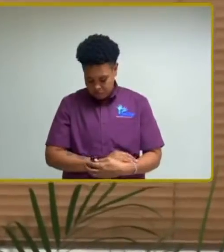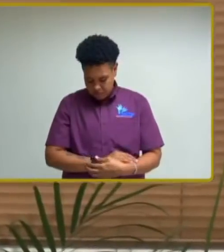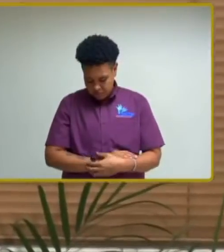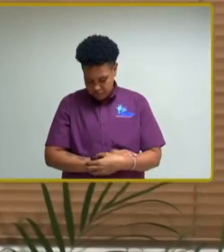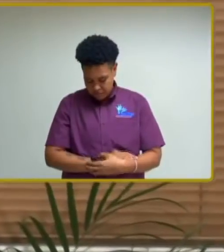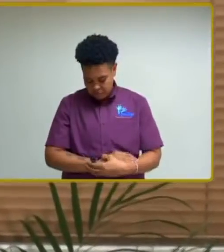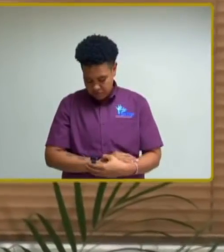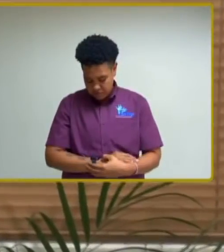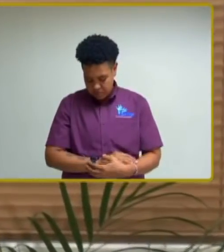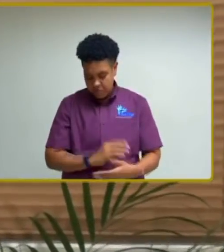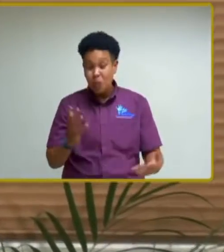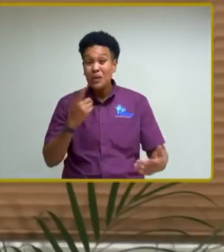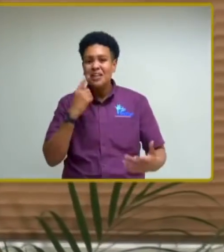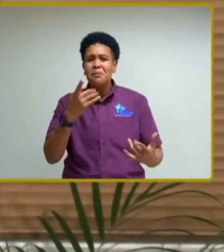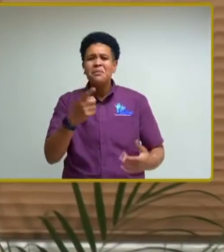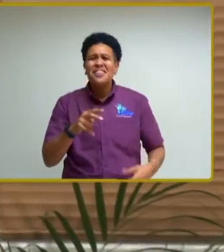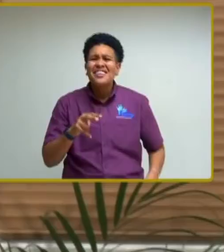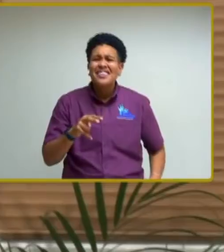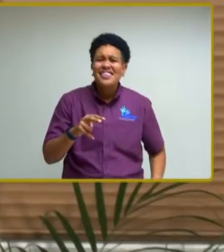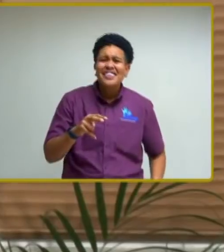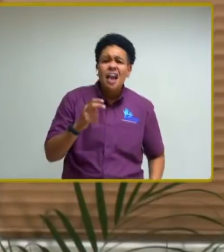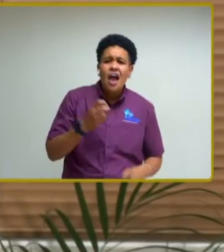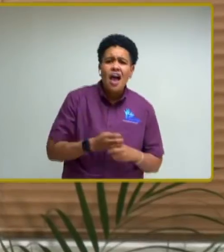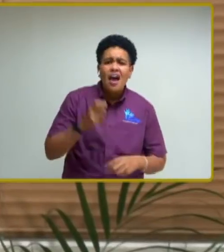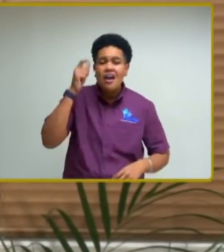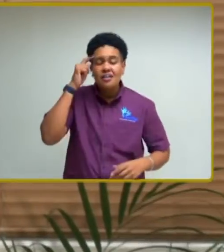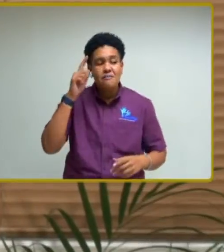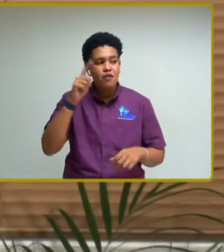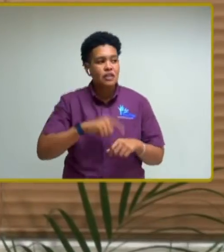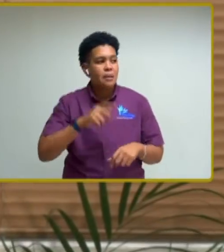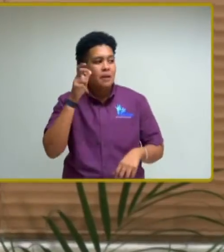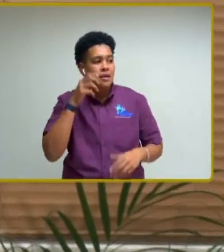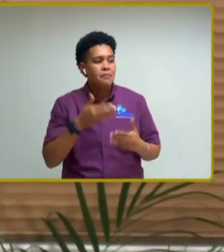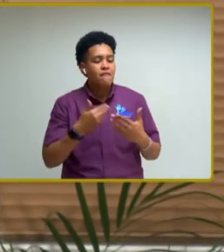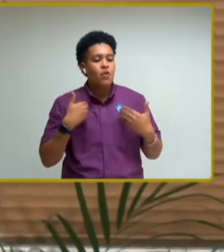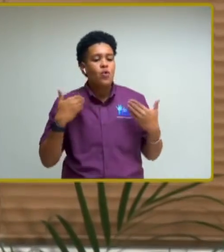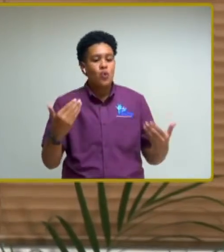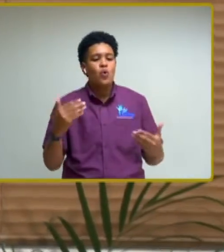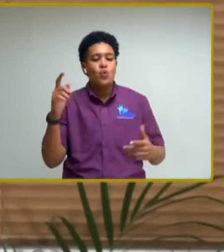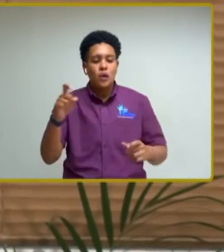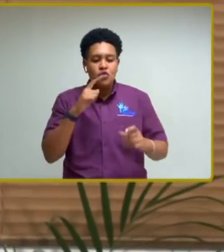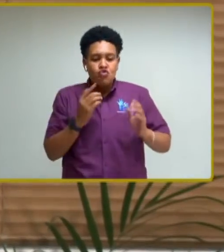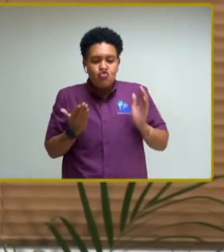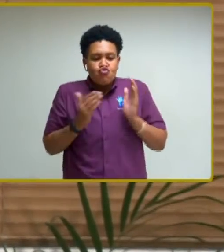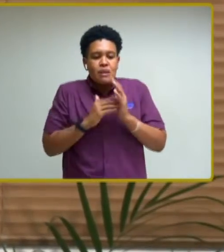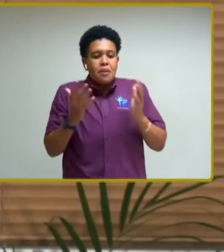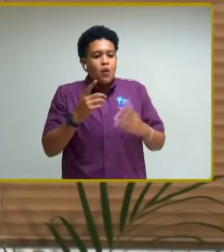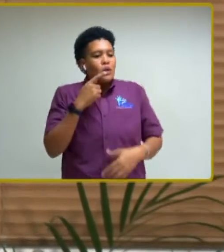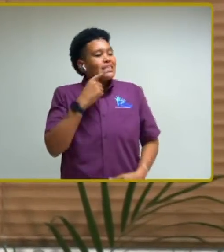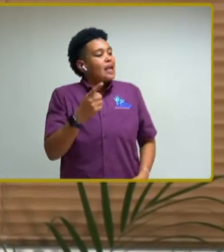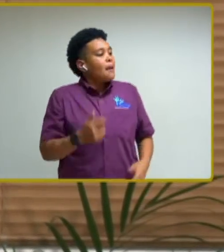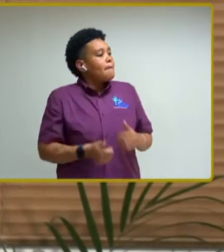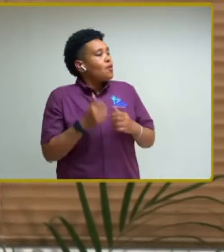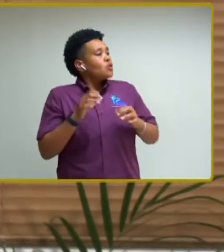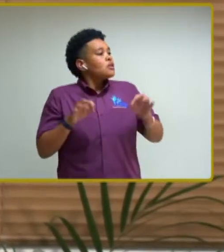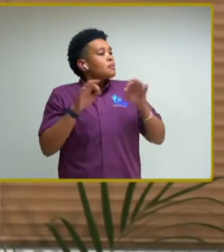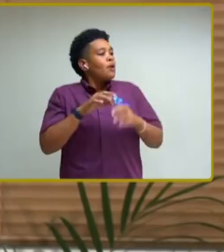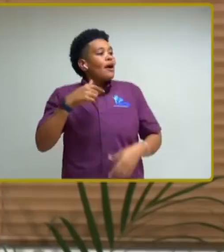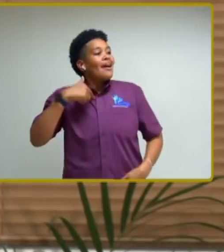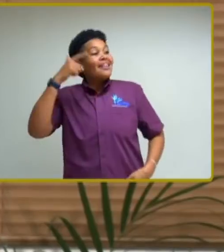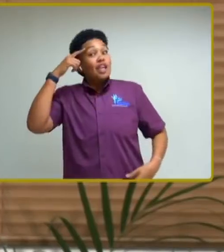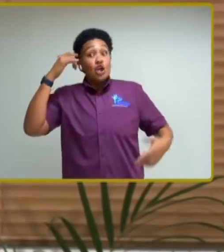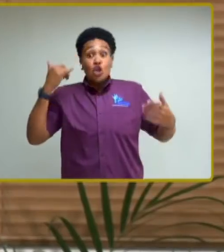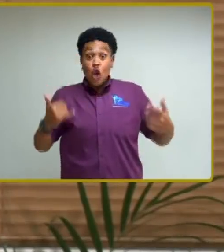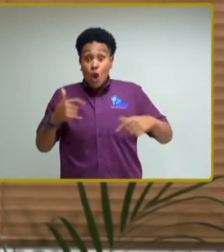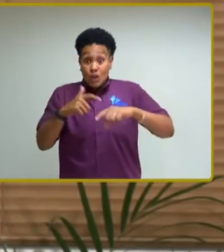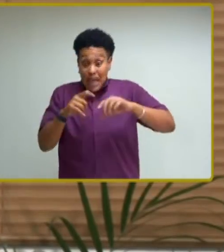first time. So let me just, before we go into questions, just reiterate what is most important, I think, at this